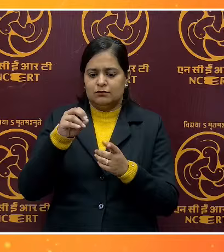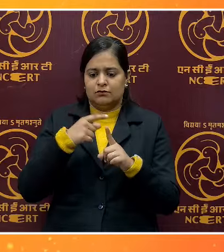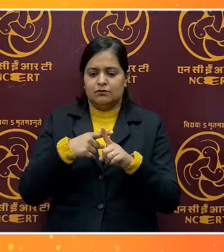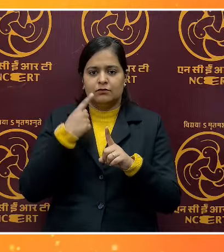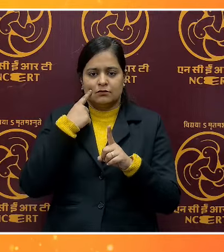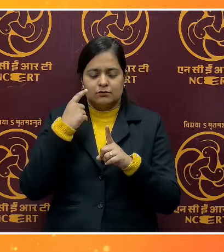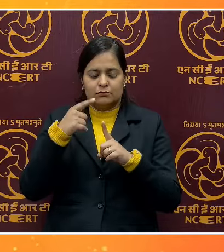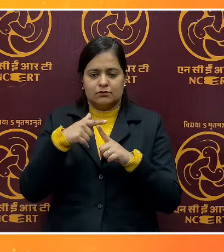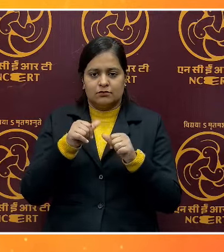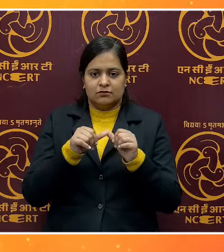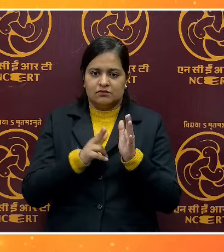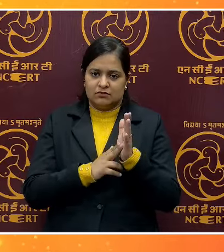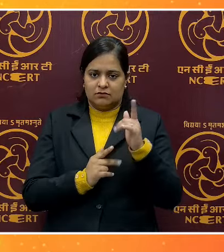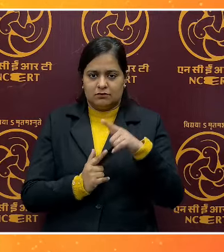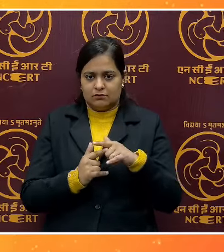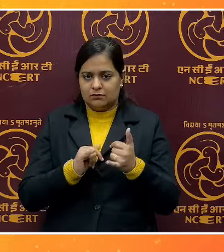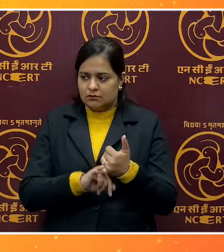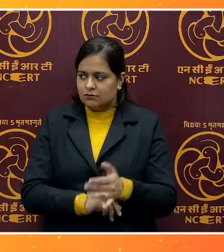being written here.